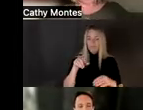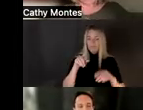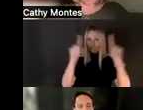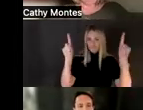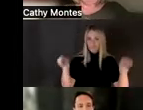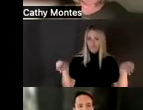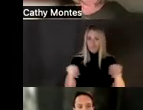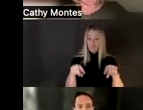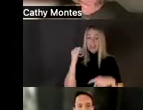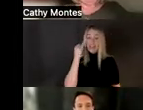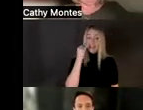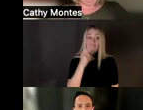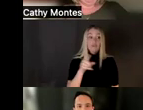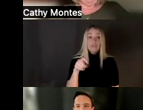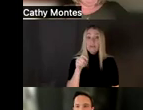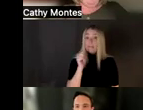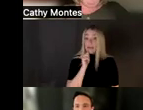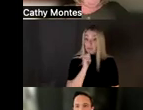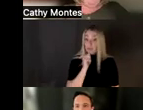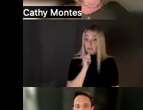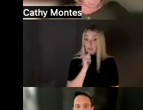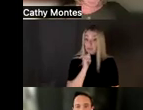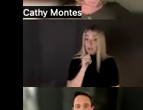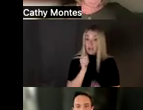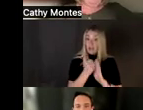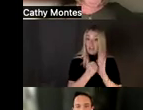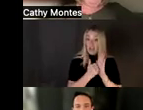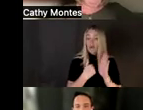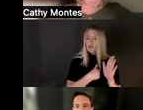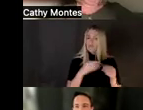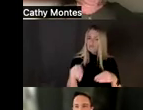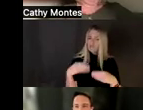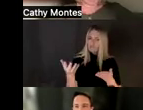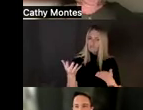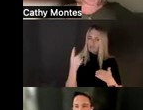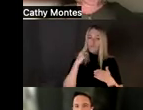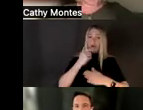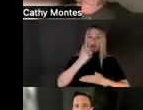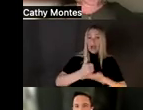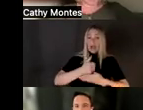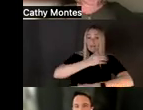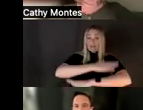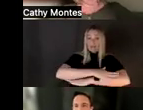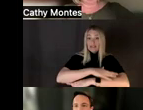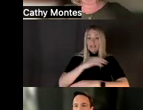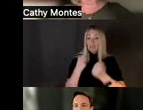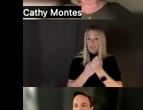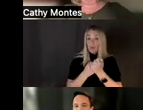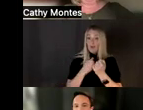the password to that account, we can provide it to you in the help desk,